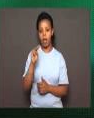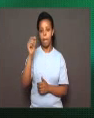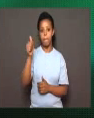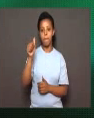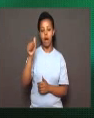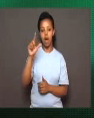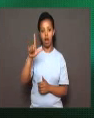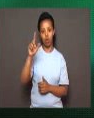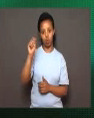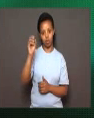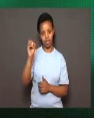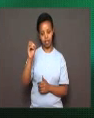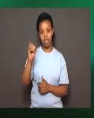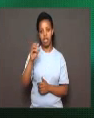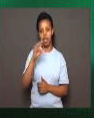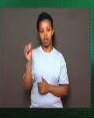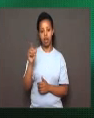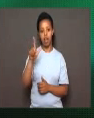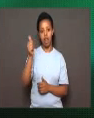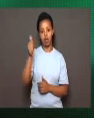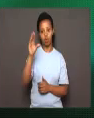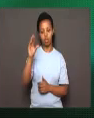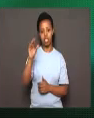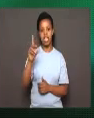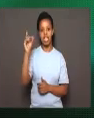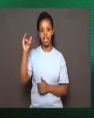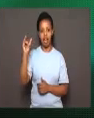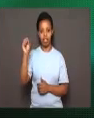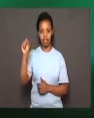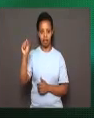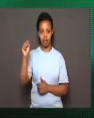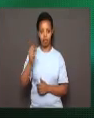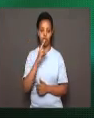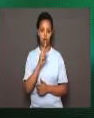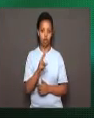Maltose and lactose are disaccharides that can be